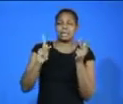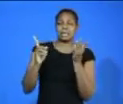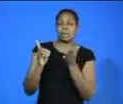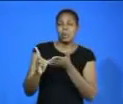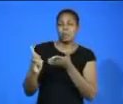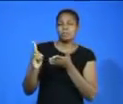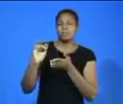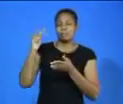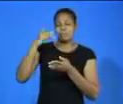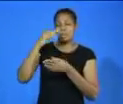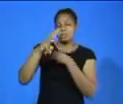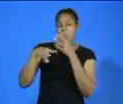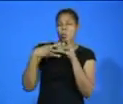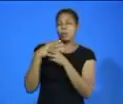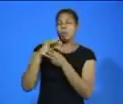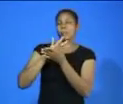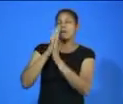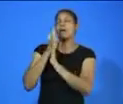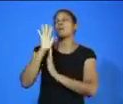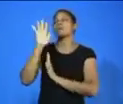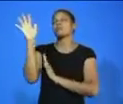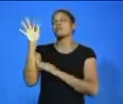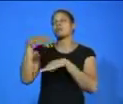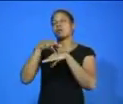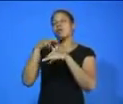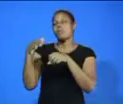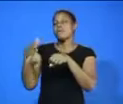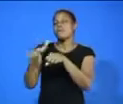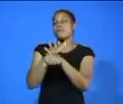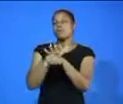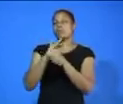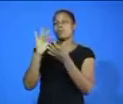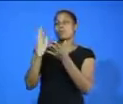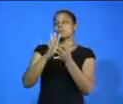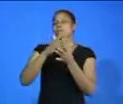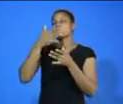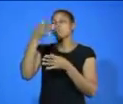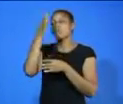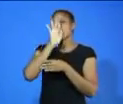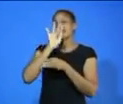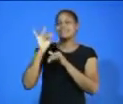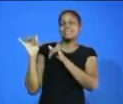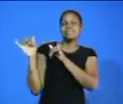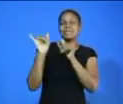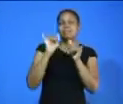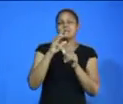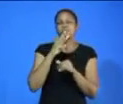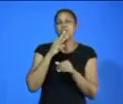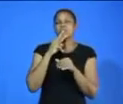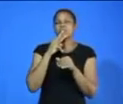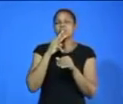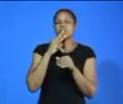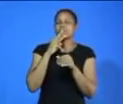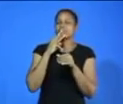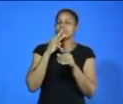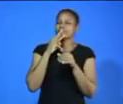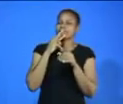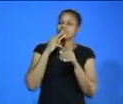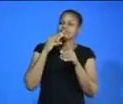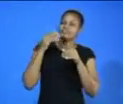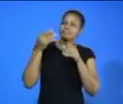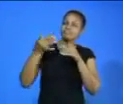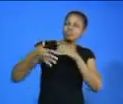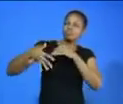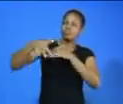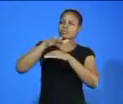kingdom, when the earth will be filled with the glory of God as waters cover the rolling seas, when